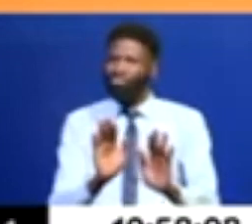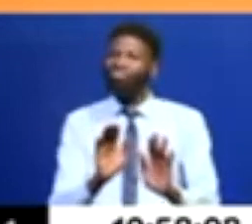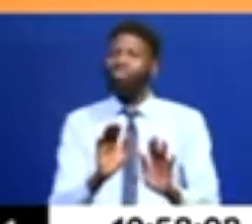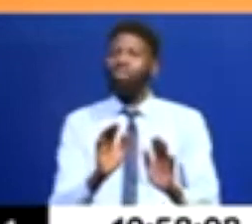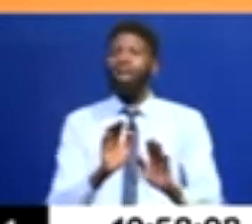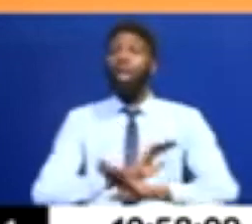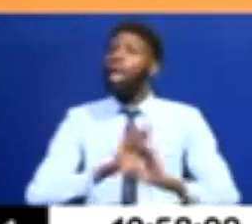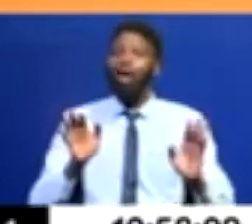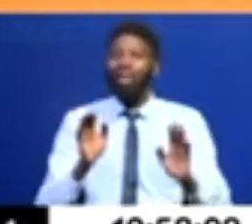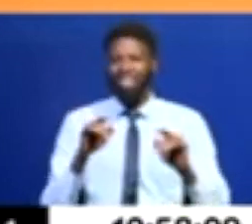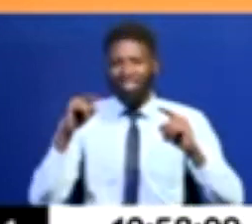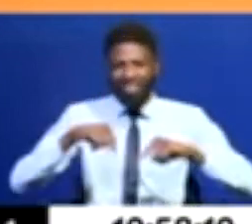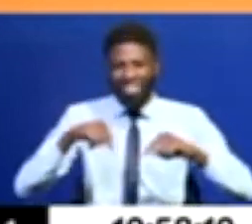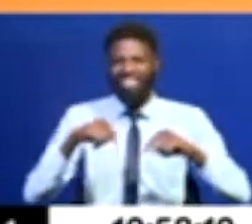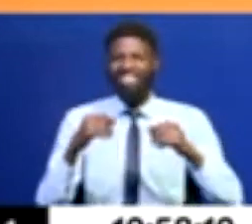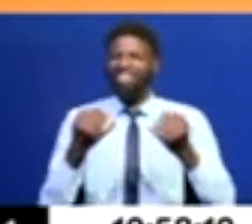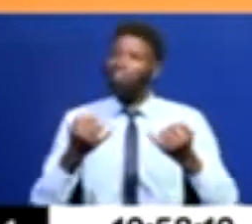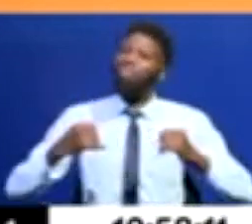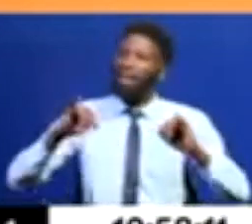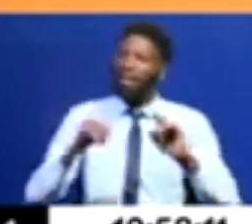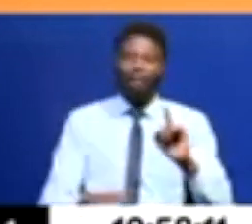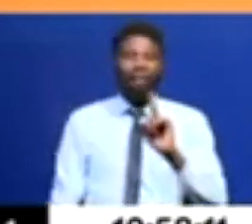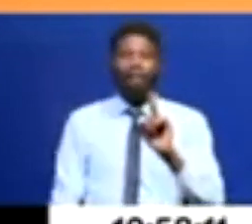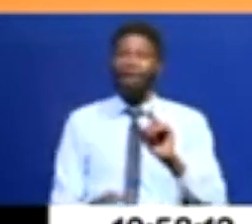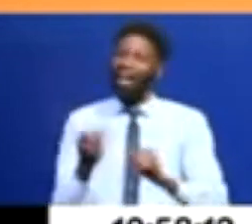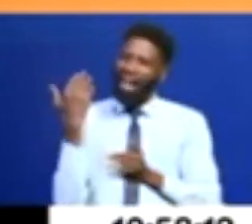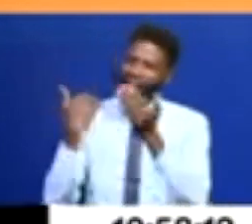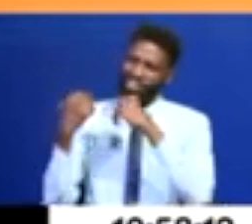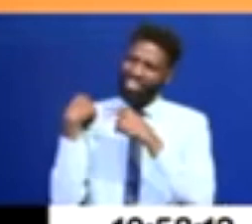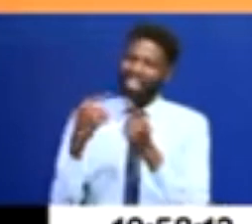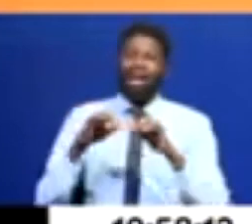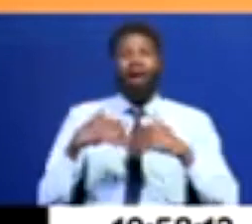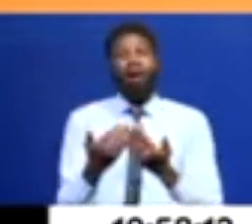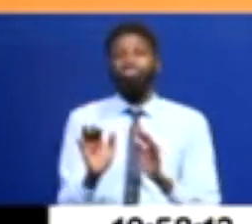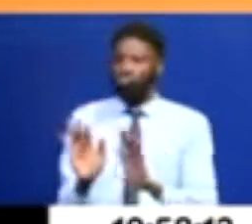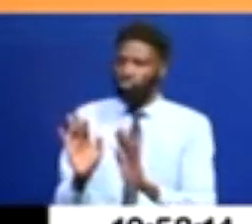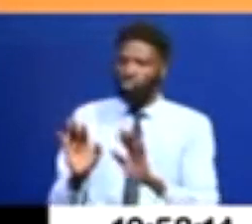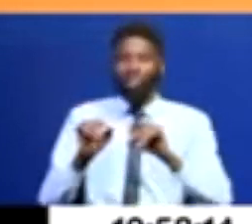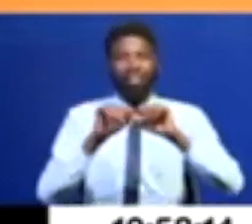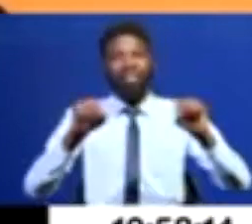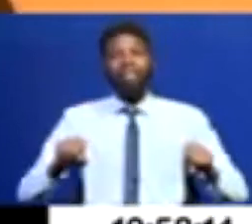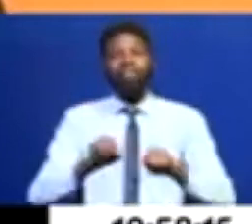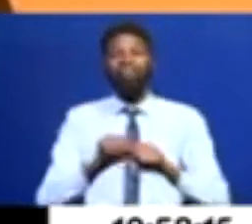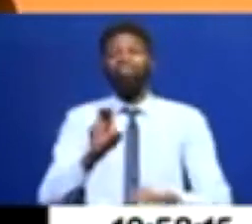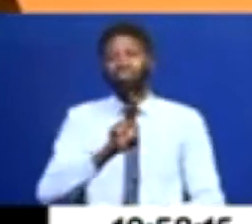implementing it immediately. Mm-hmm. It should be left the way it has been. Of course, they can use the system, but the